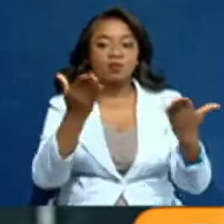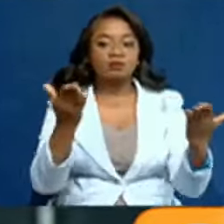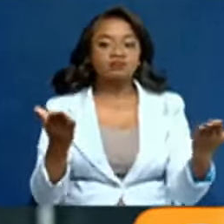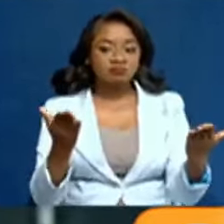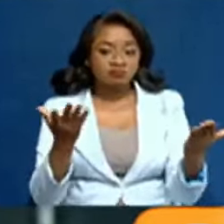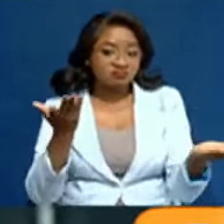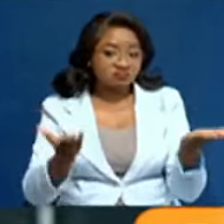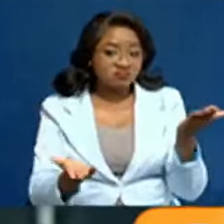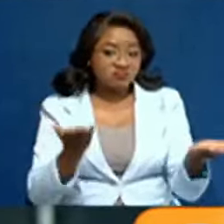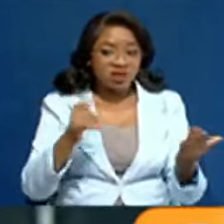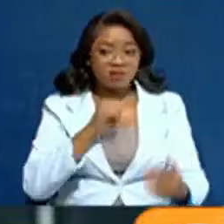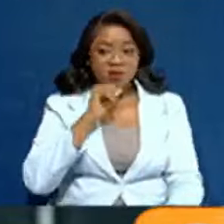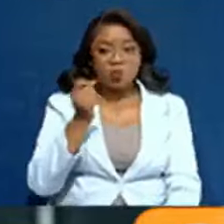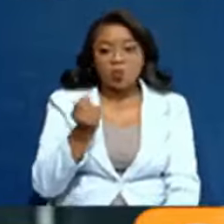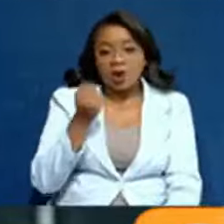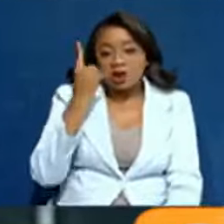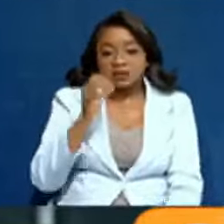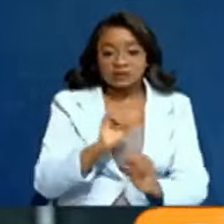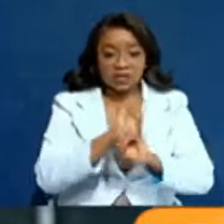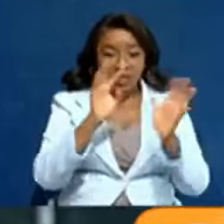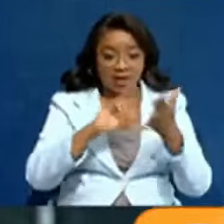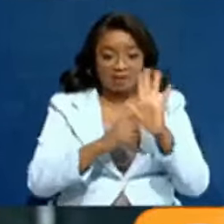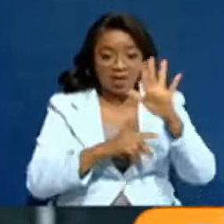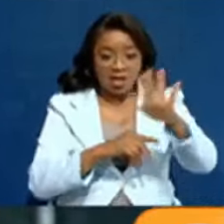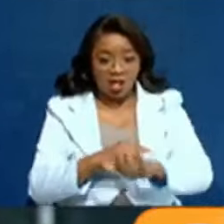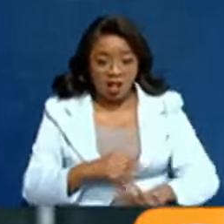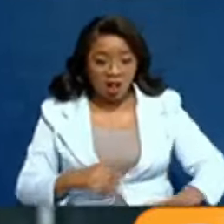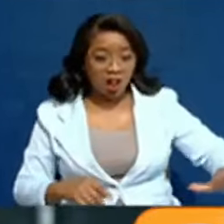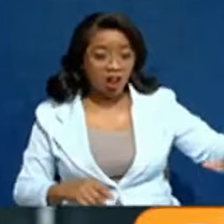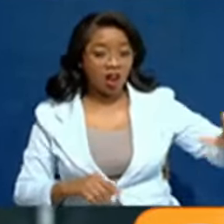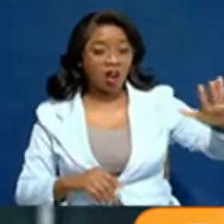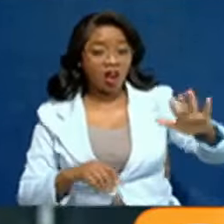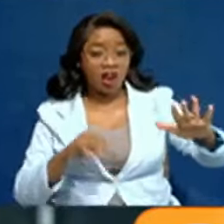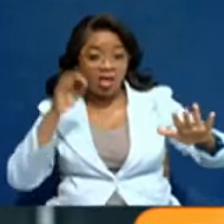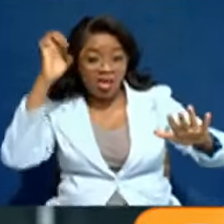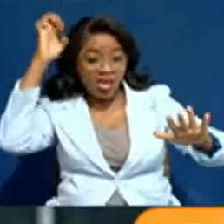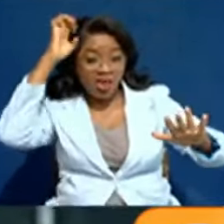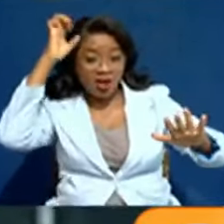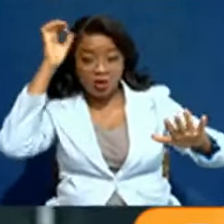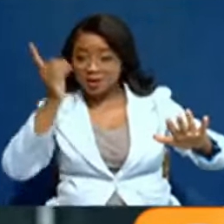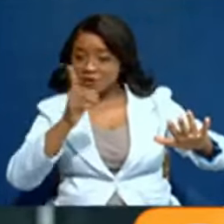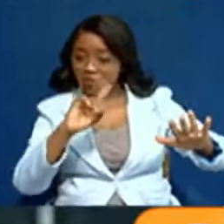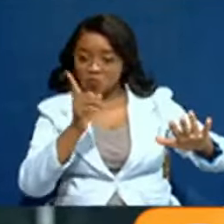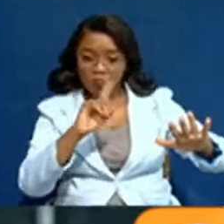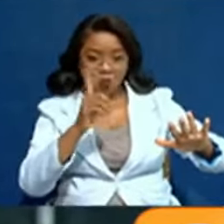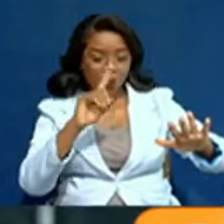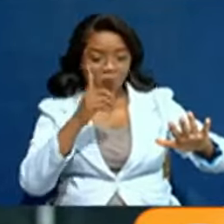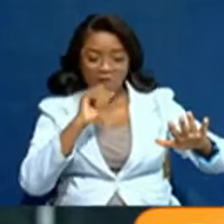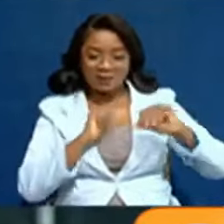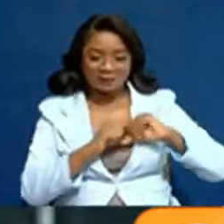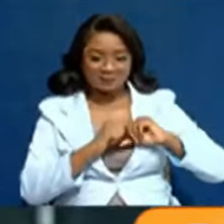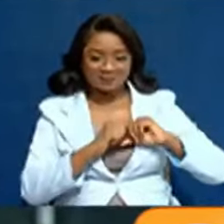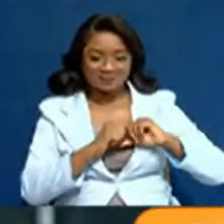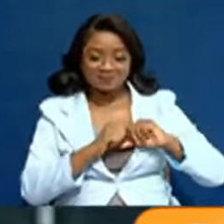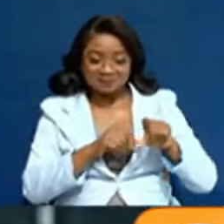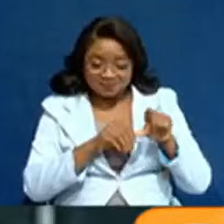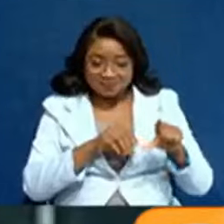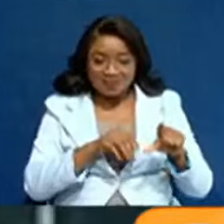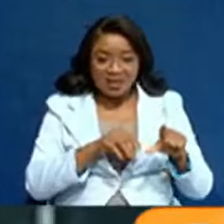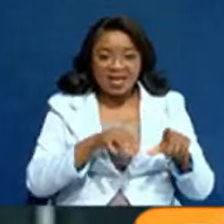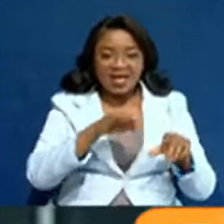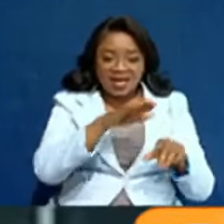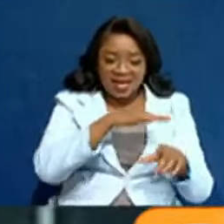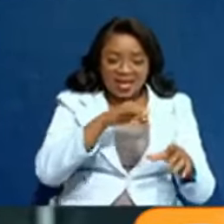get clearly is that it's not the entire Eldoret County that has become a city. It is the municipality that has been elevated to a city. And